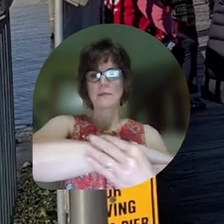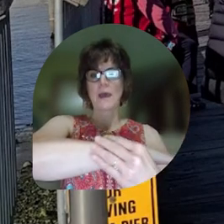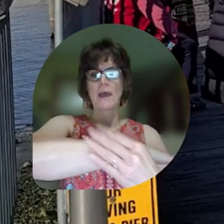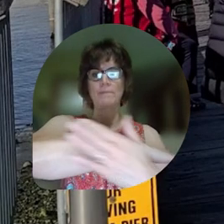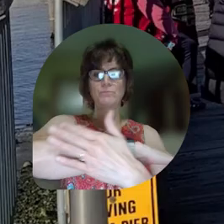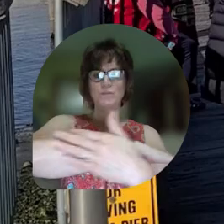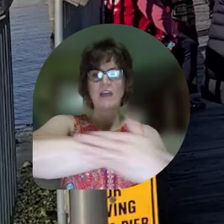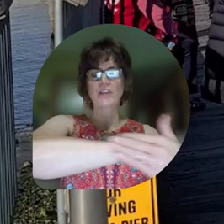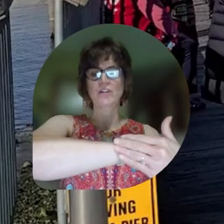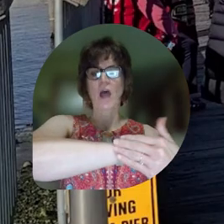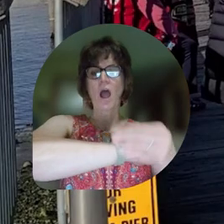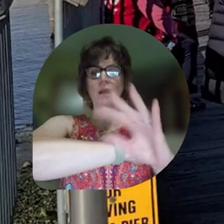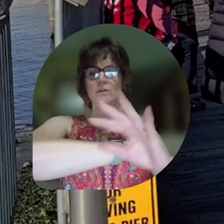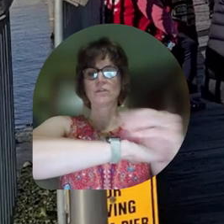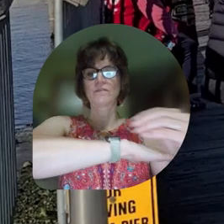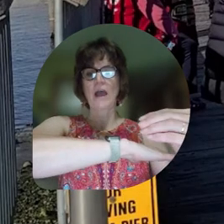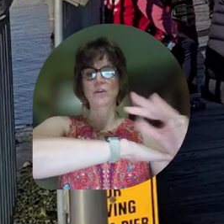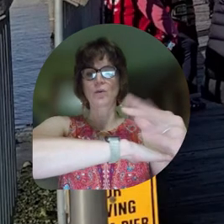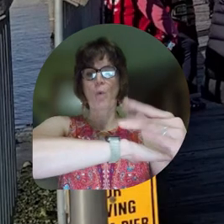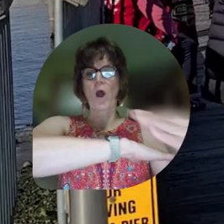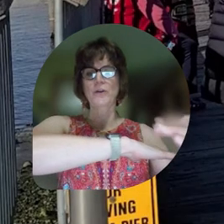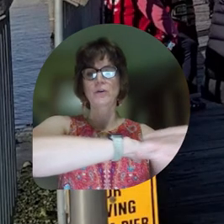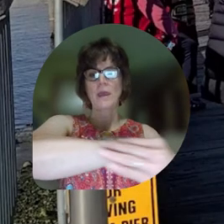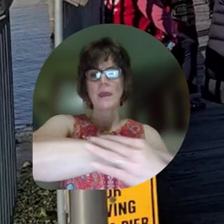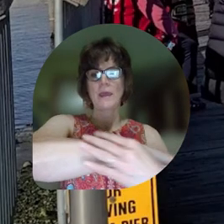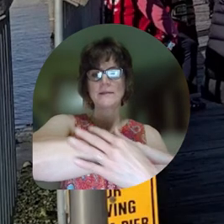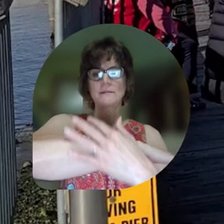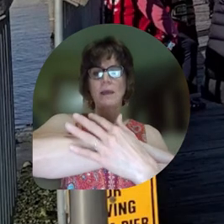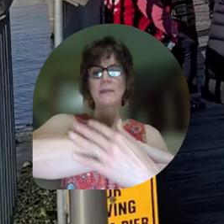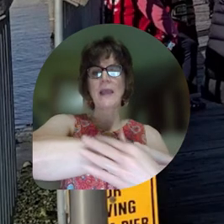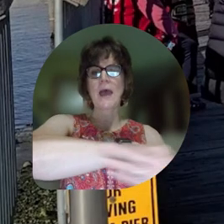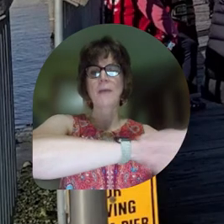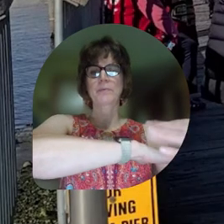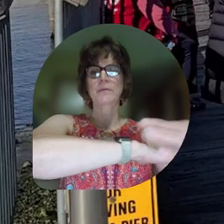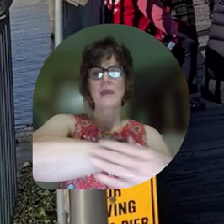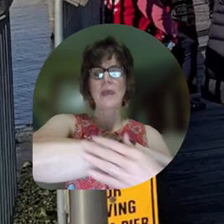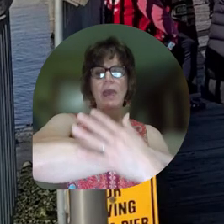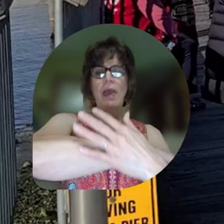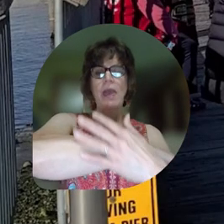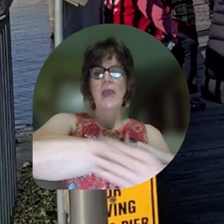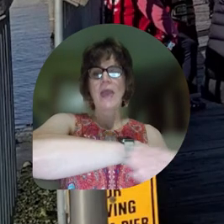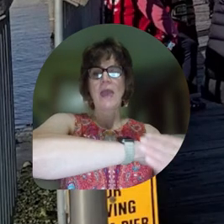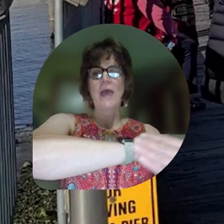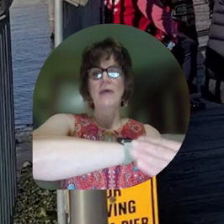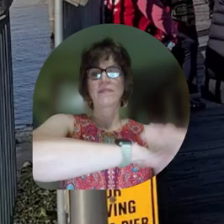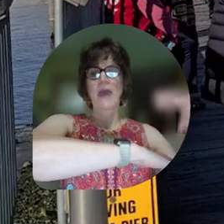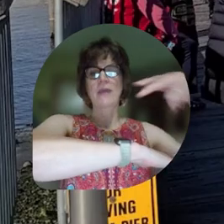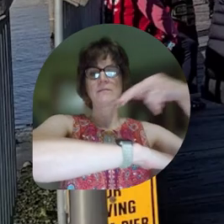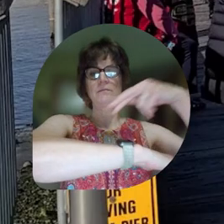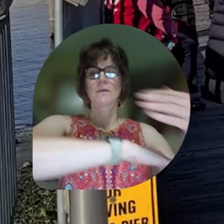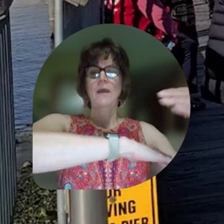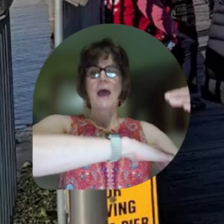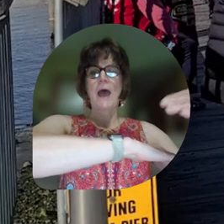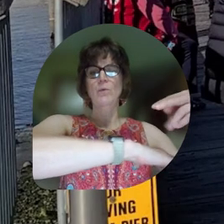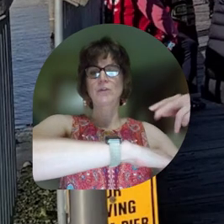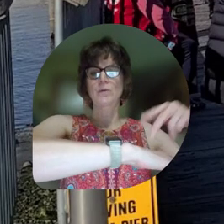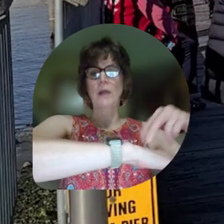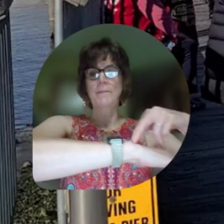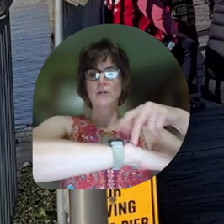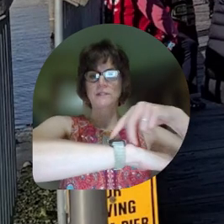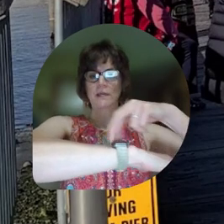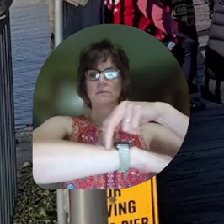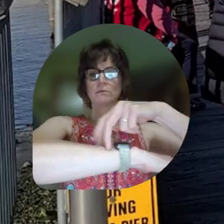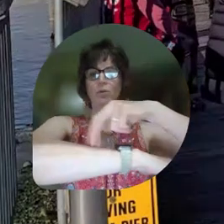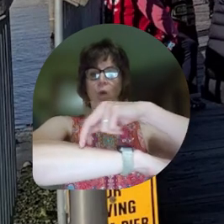because you've got your dock, you've got your water, and it's coming up. And then I would do